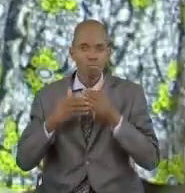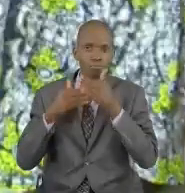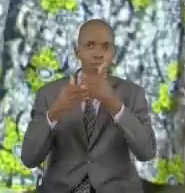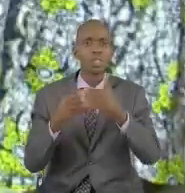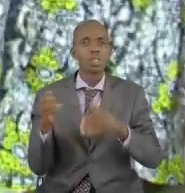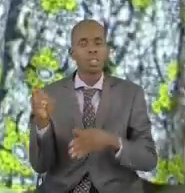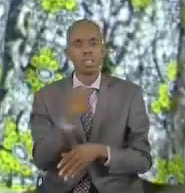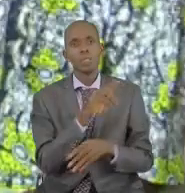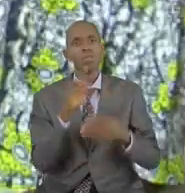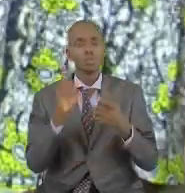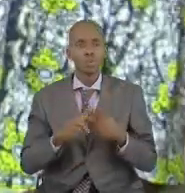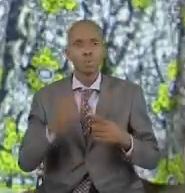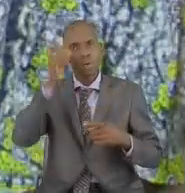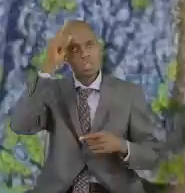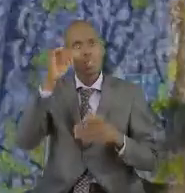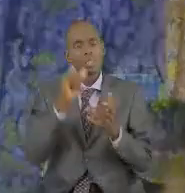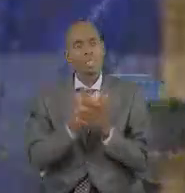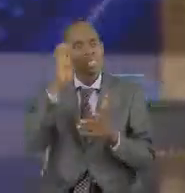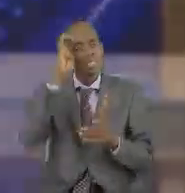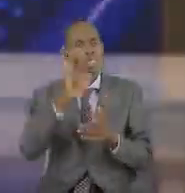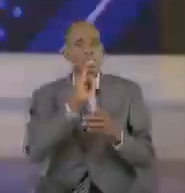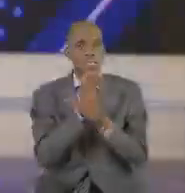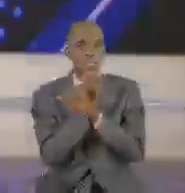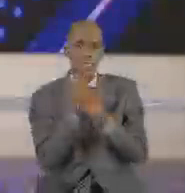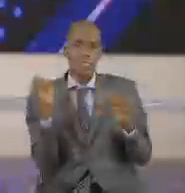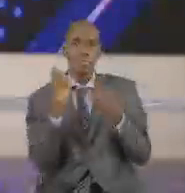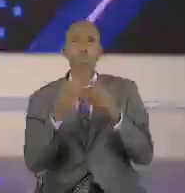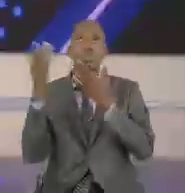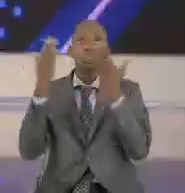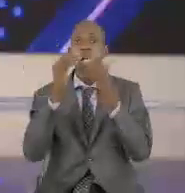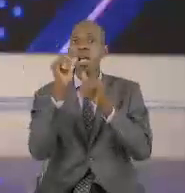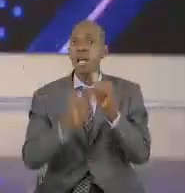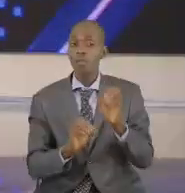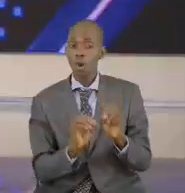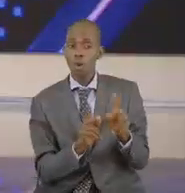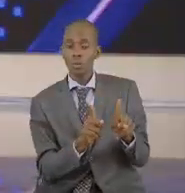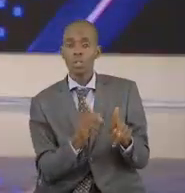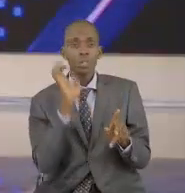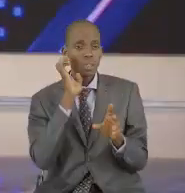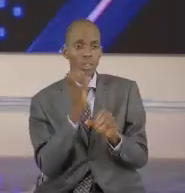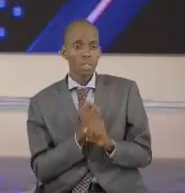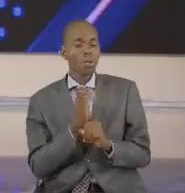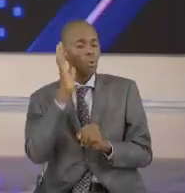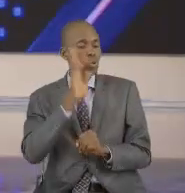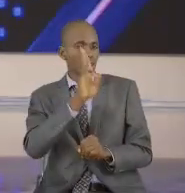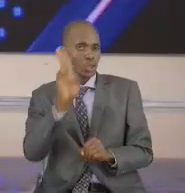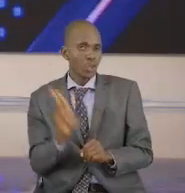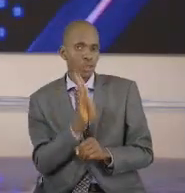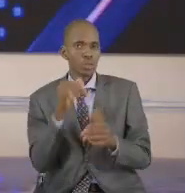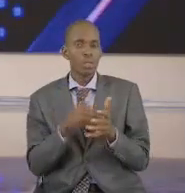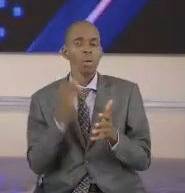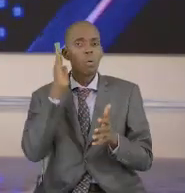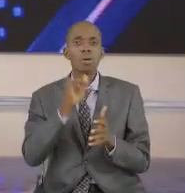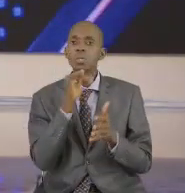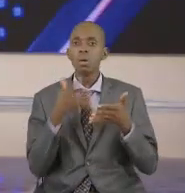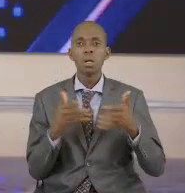I am saved to serve, every opportunity I'm going to make use of, and I will not allow